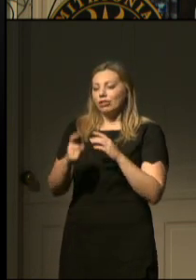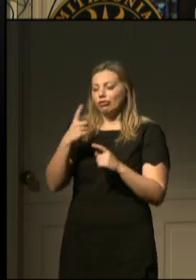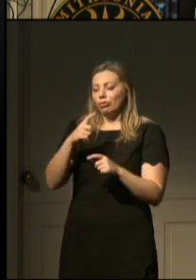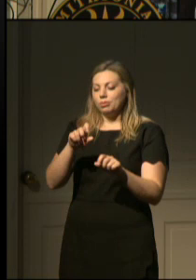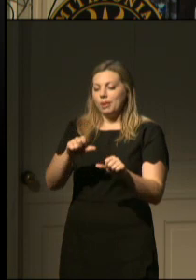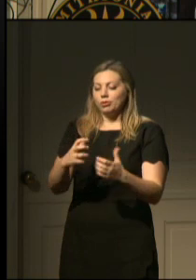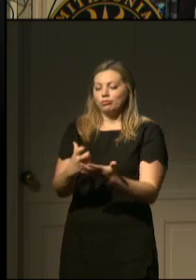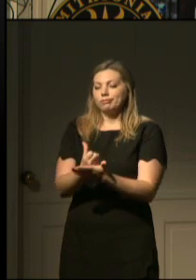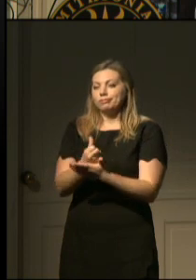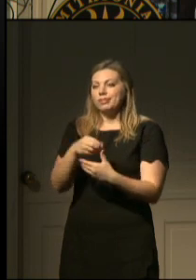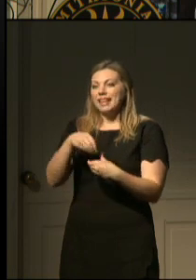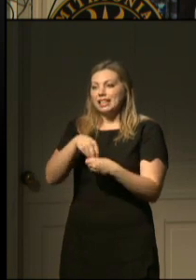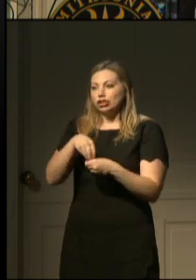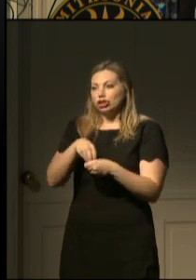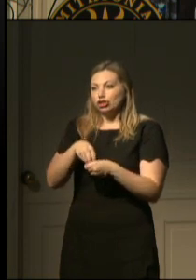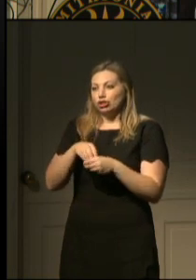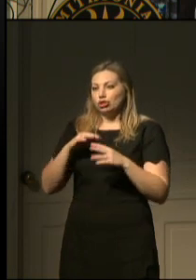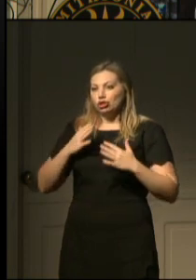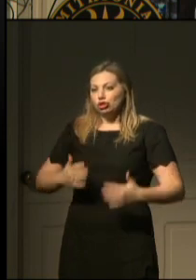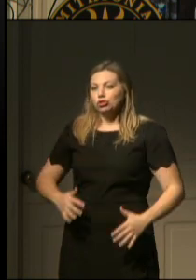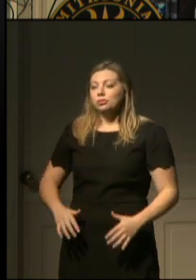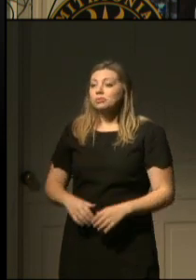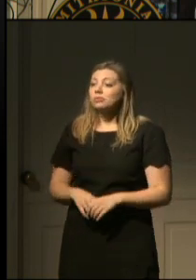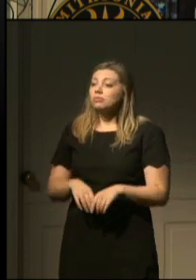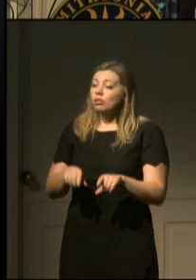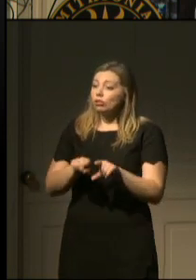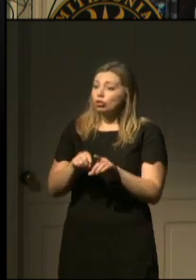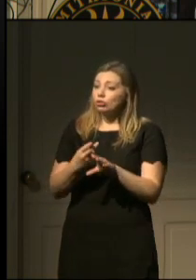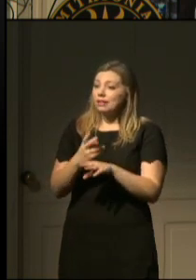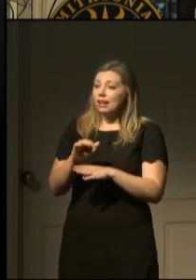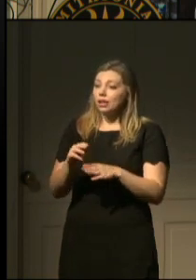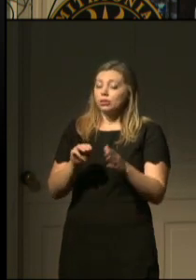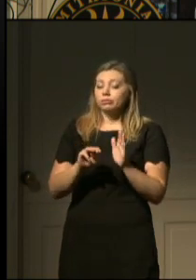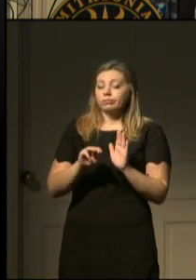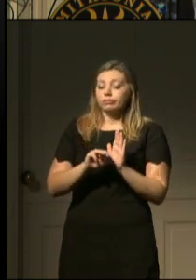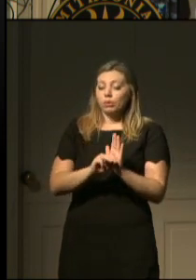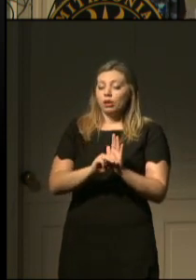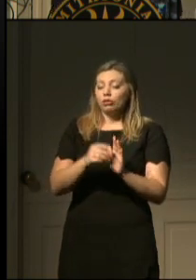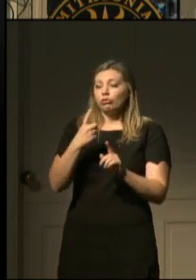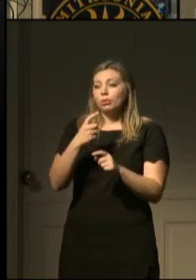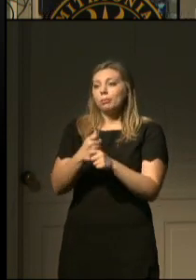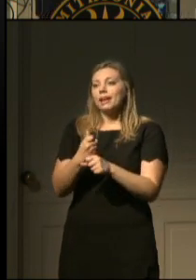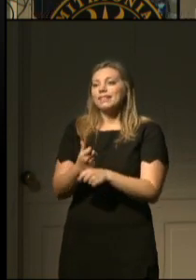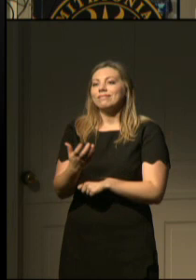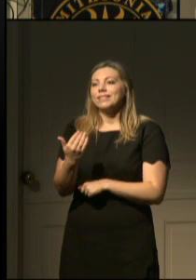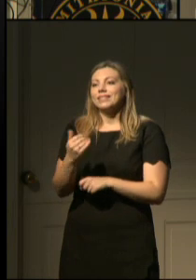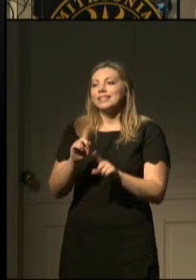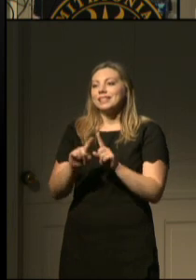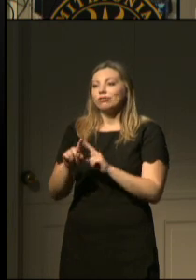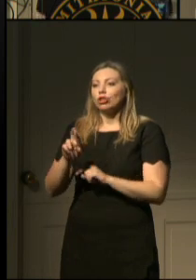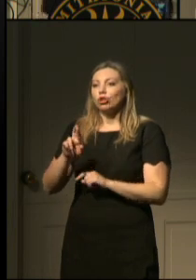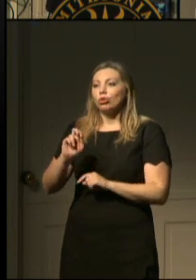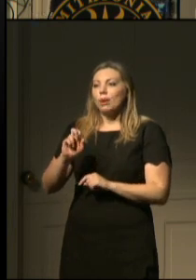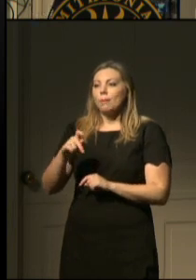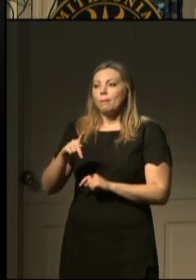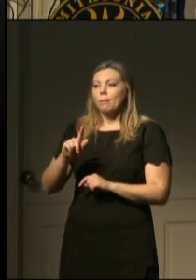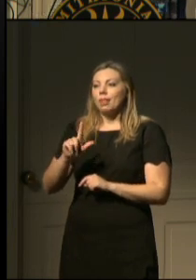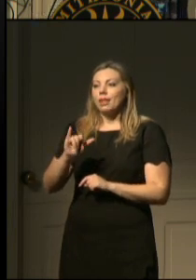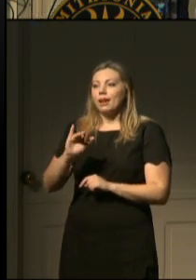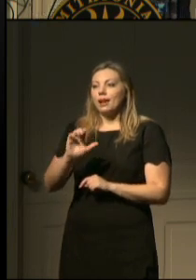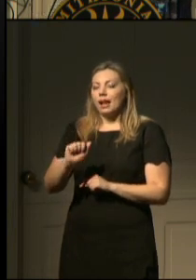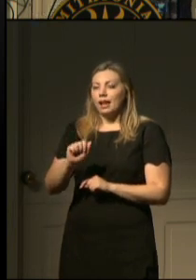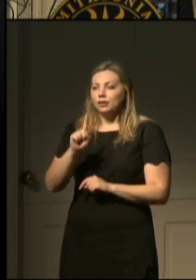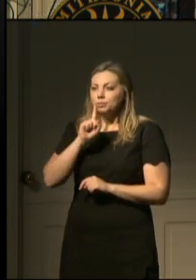And this model was also used to create 15 replicas. These are one-for-one scale replicas